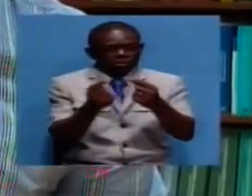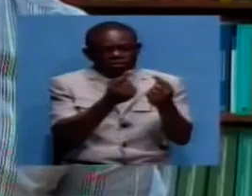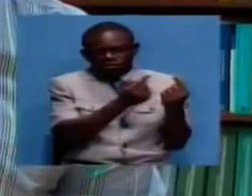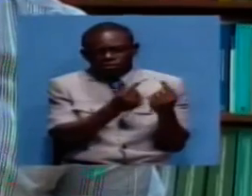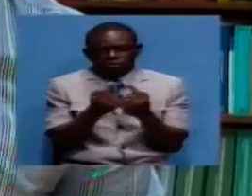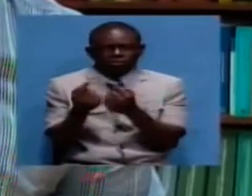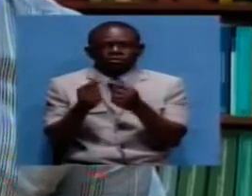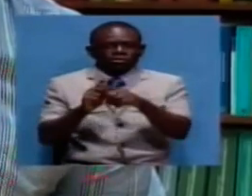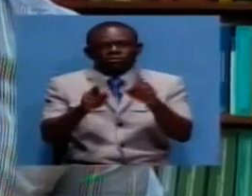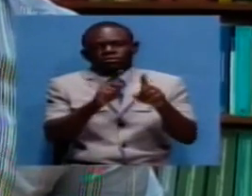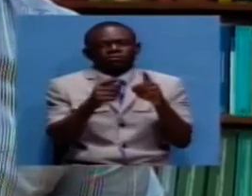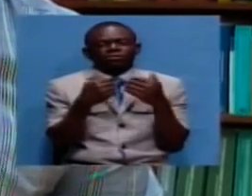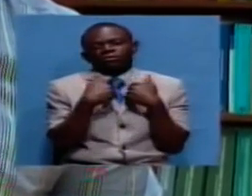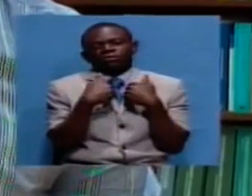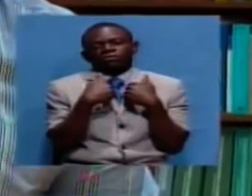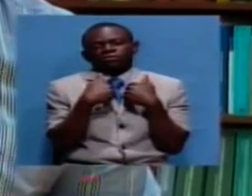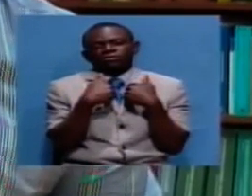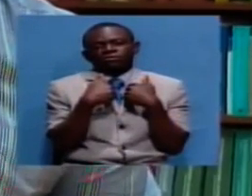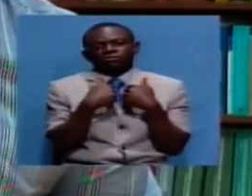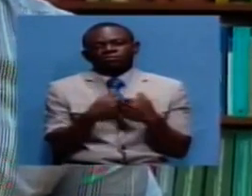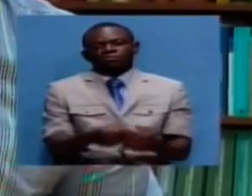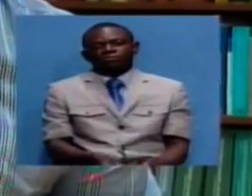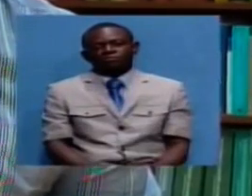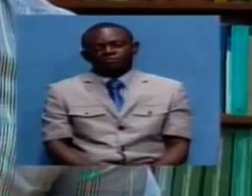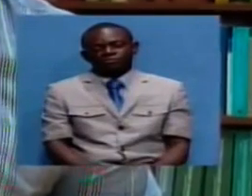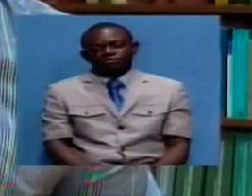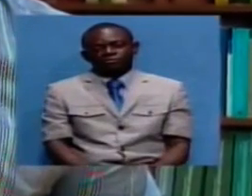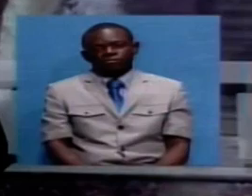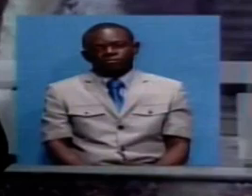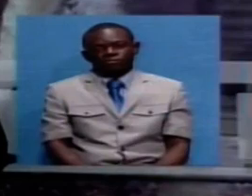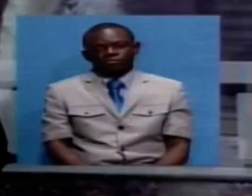be necessary to address the situation that he has perceived.